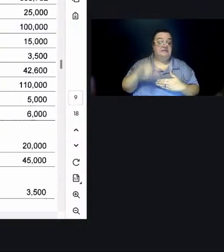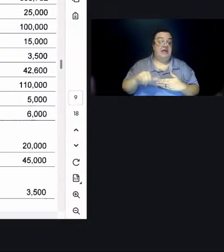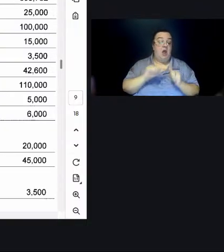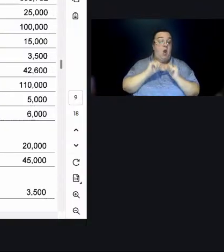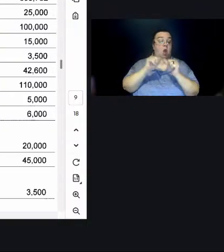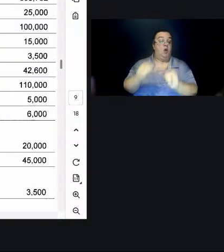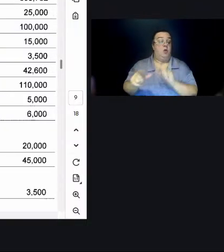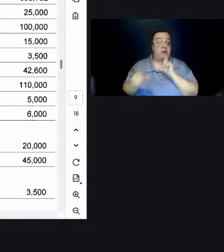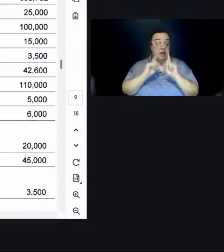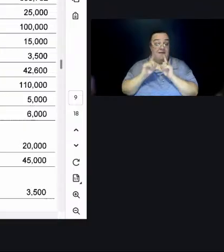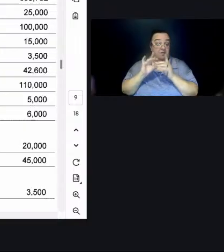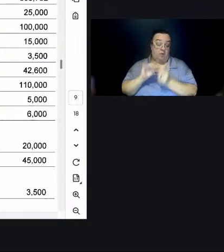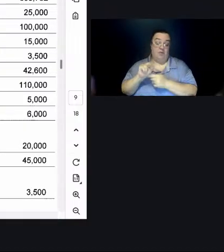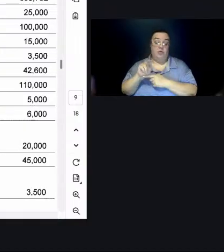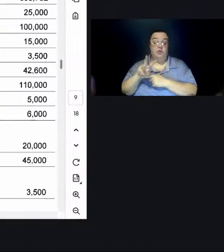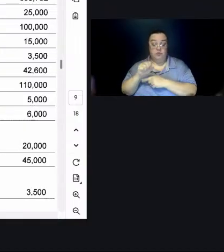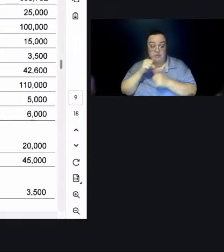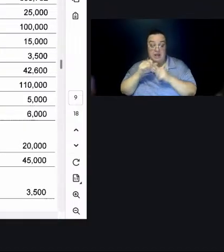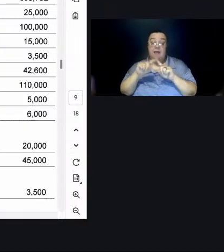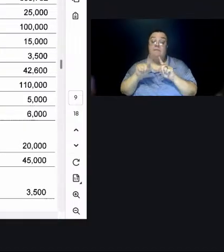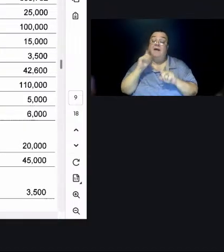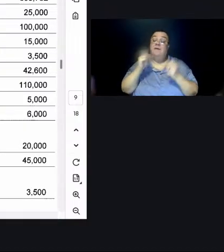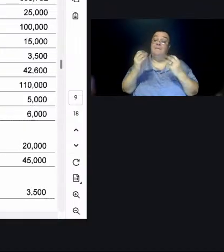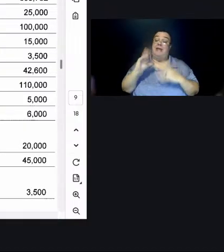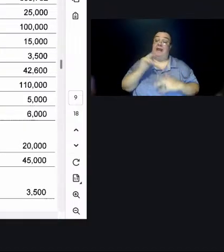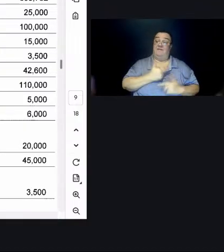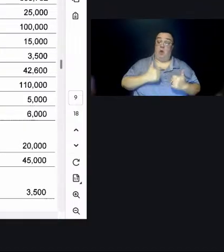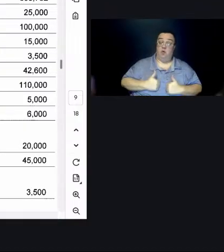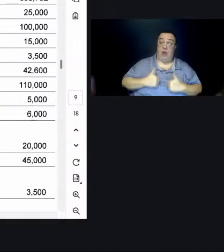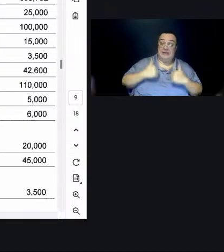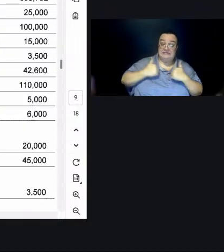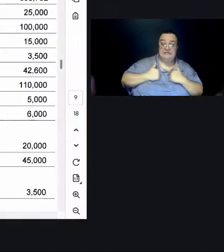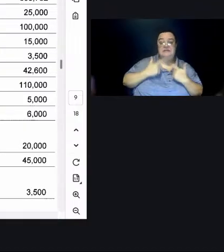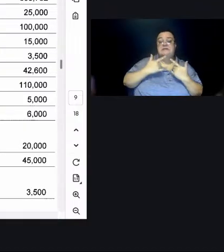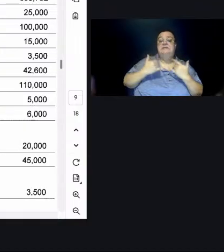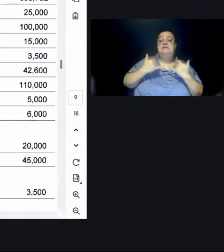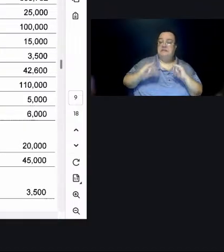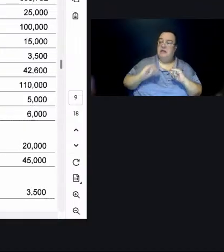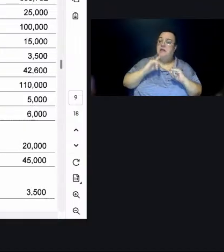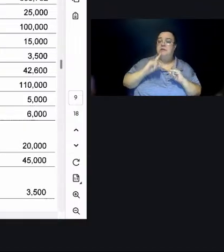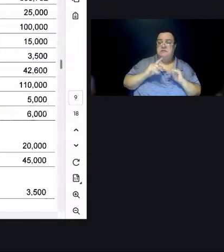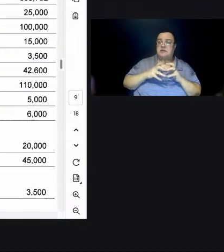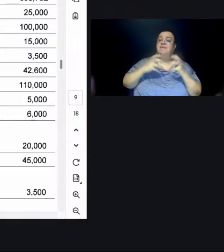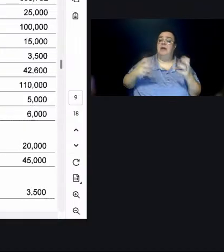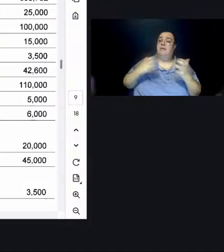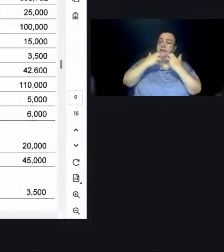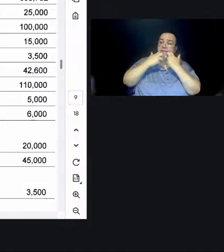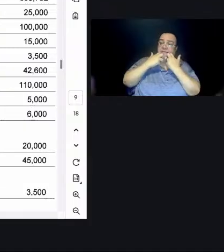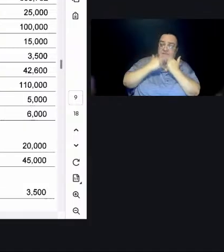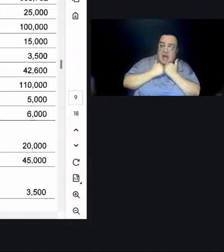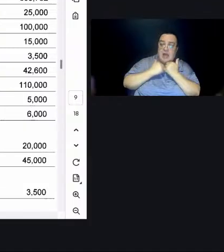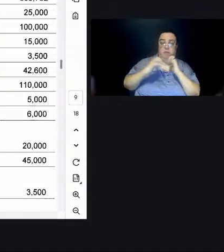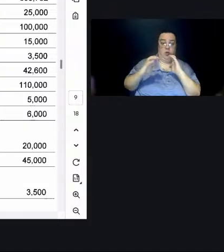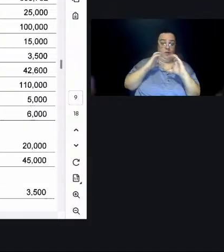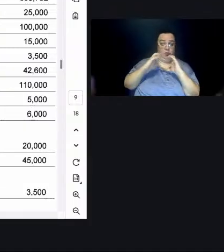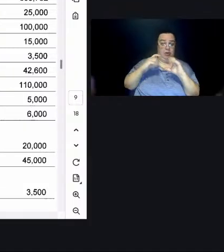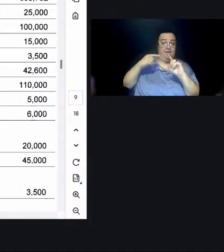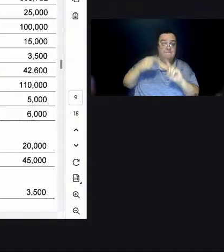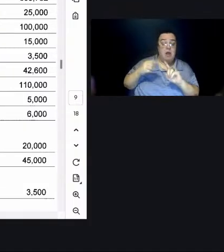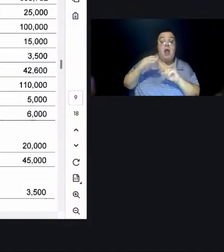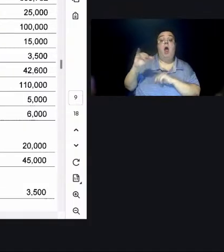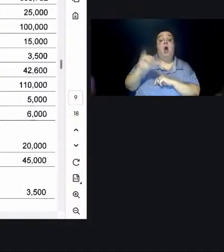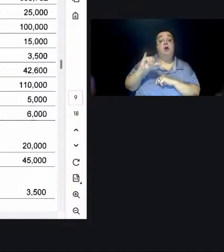newsletter, but for many of our residents, it is still a very valuable point of communication, and when we're also talking